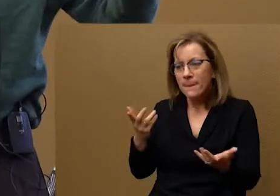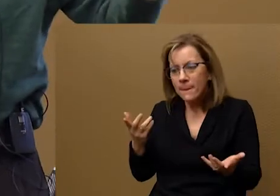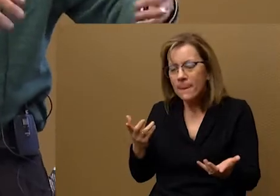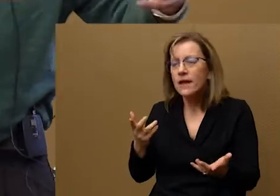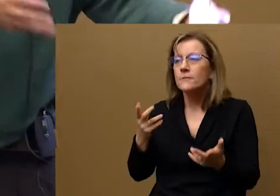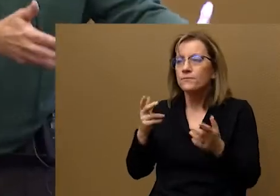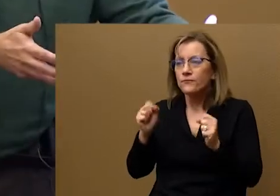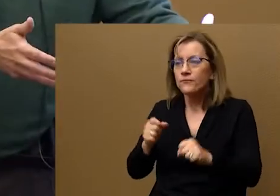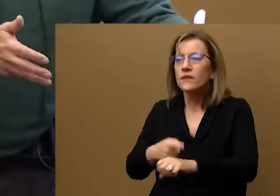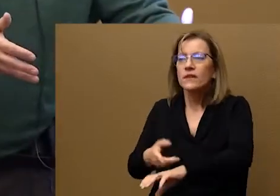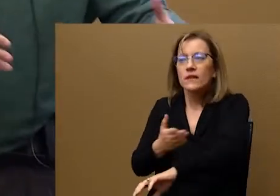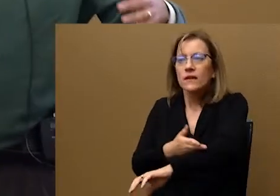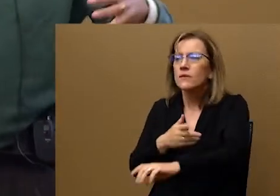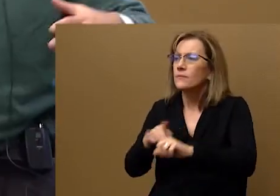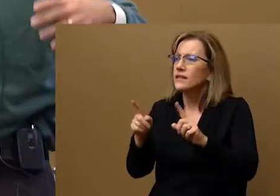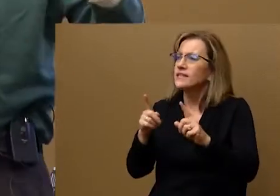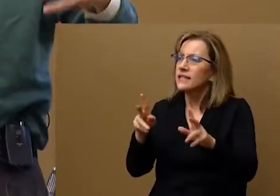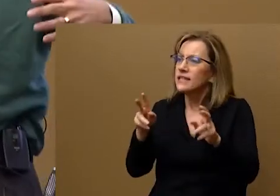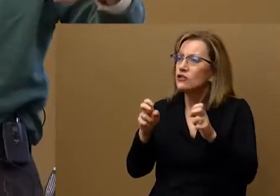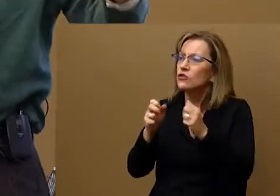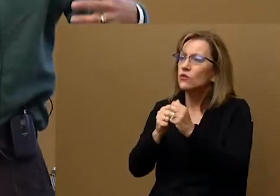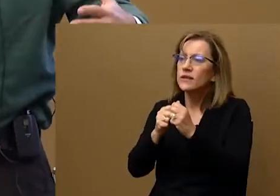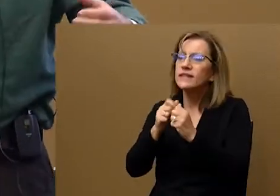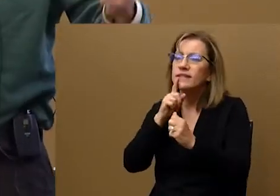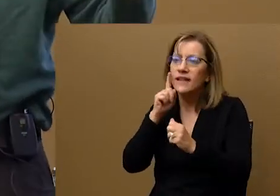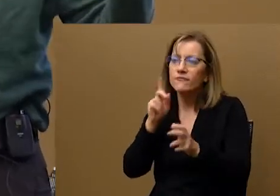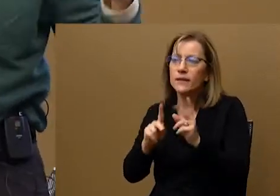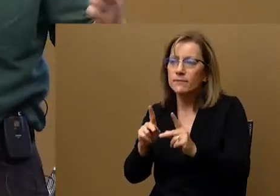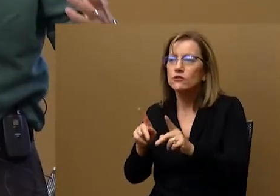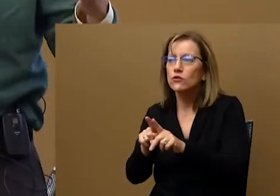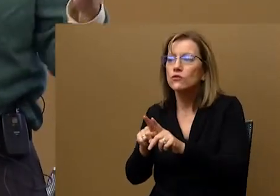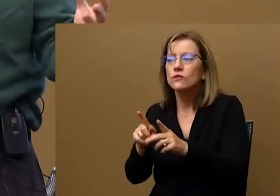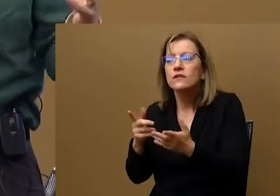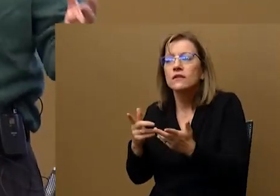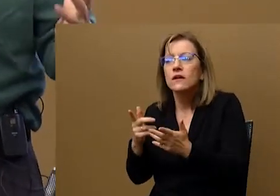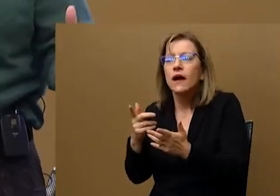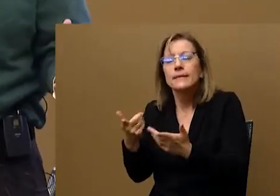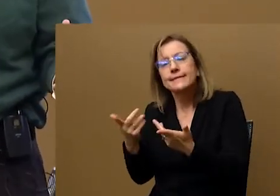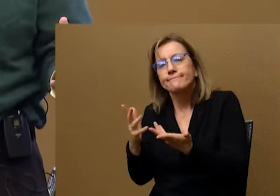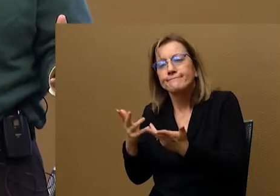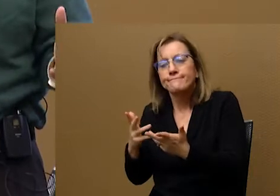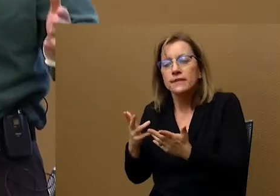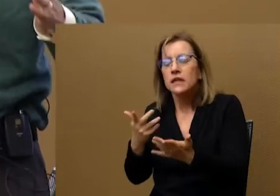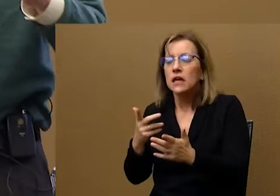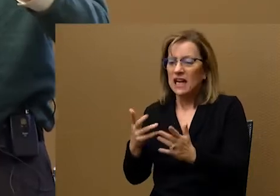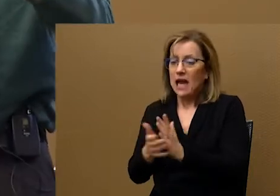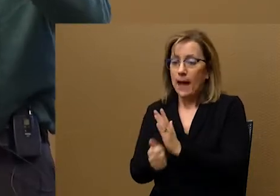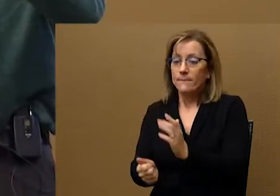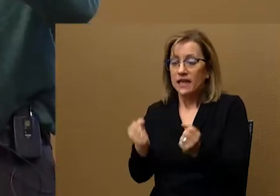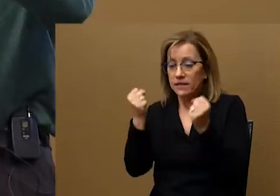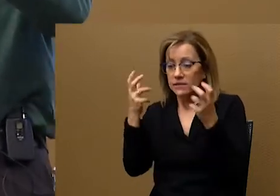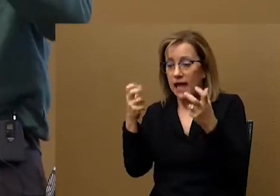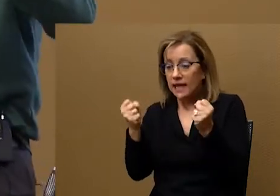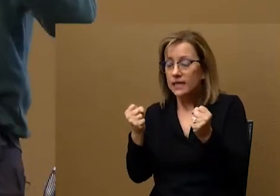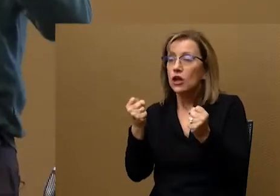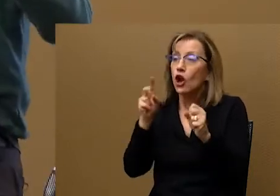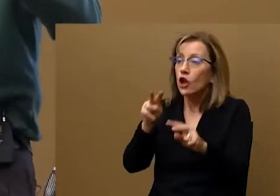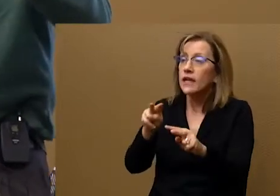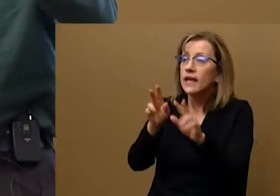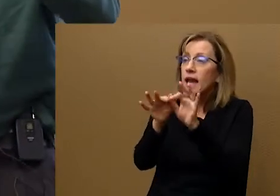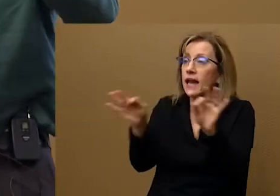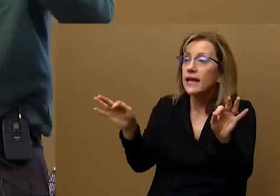Deaf people obviously do better, but it's an issue sometimes with deaf people too. Competent signing, especially if we start looking at